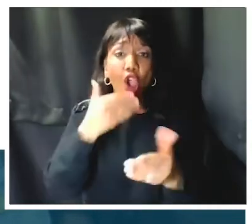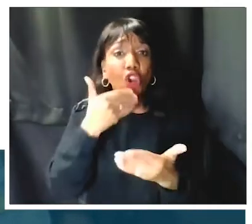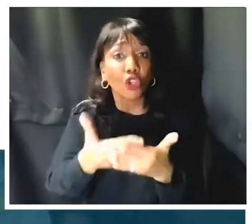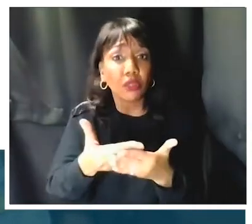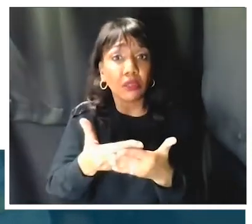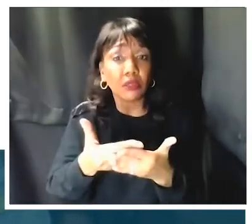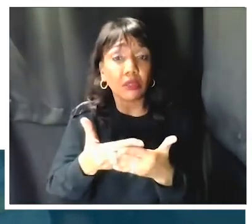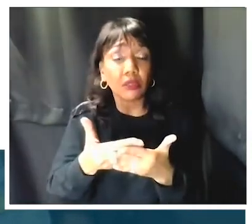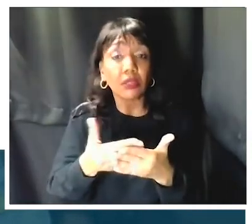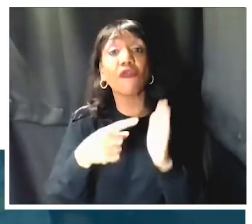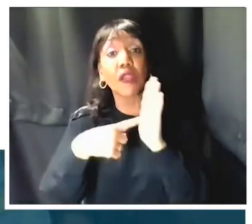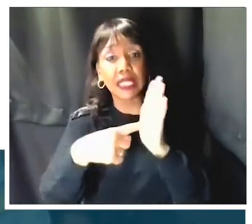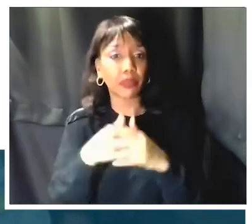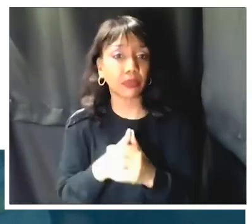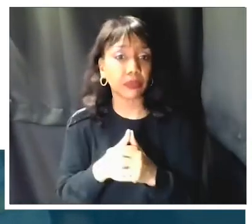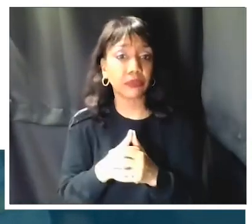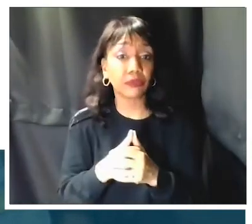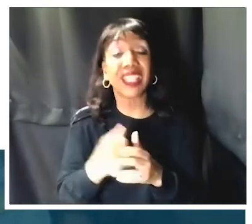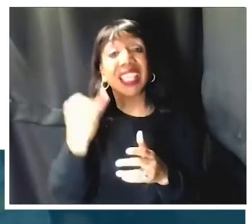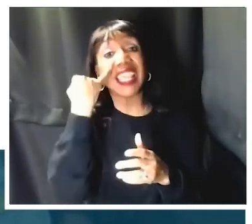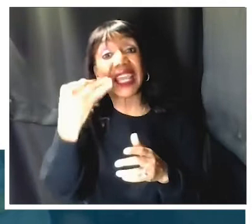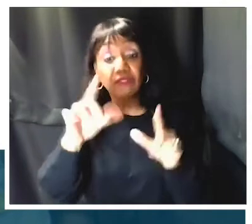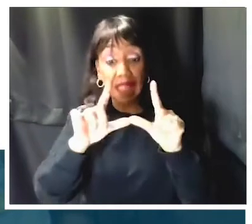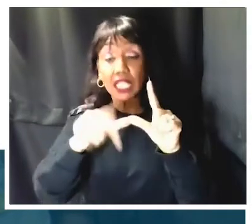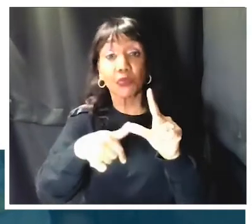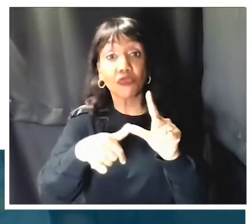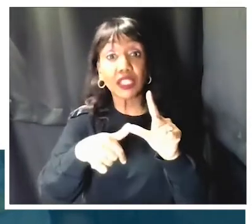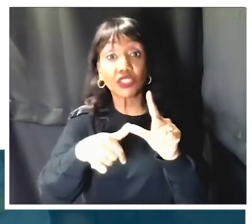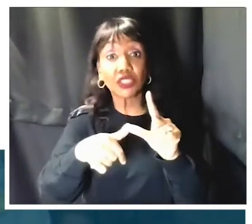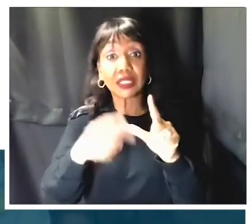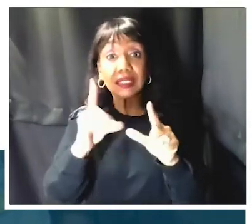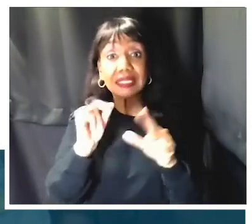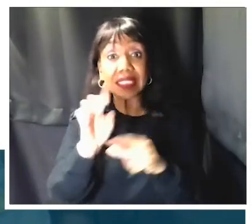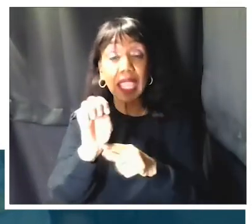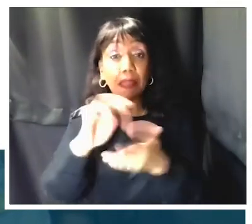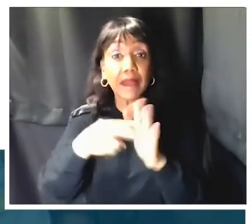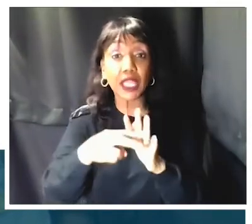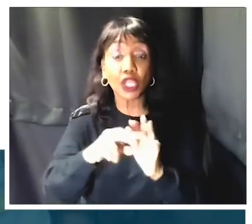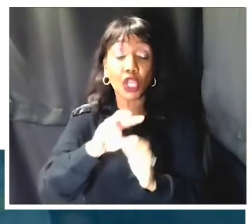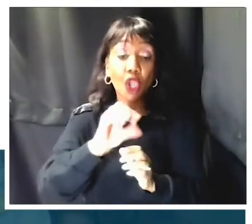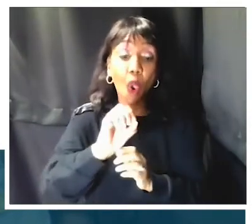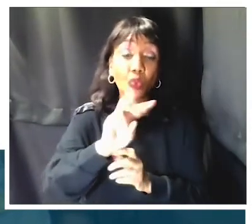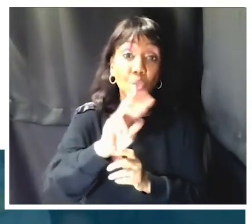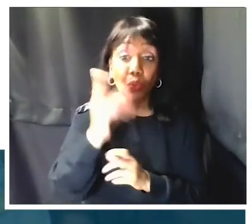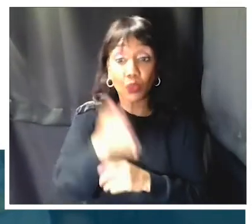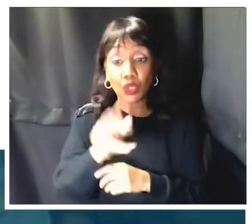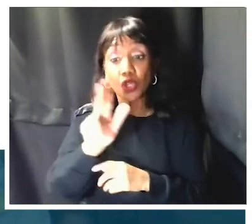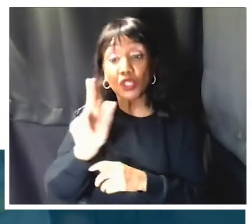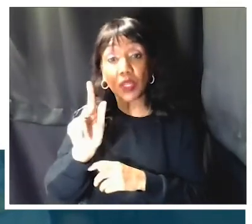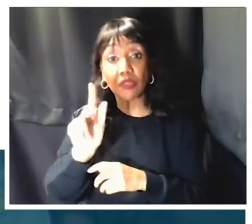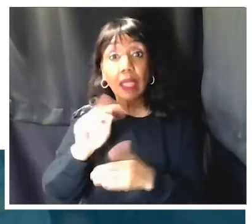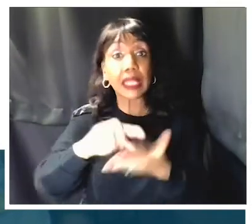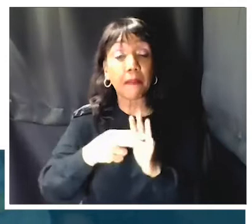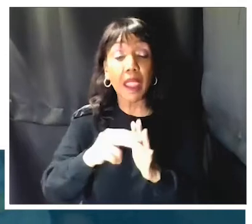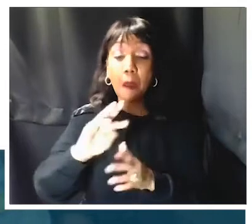valid. For example, if your expiration date is 2/23, this means that on